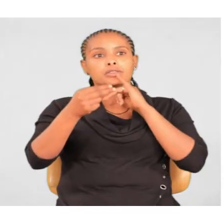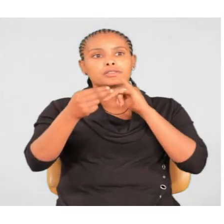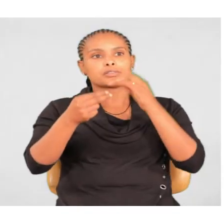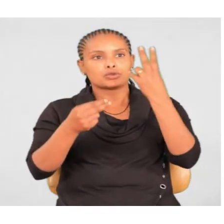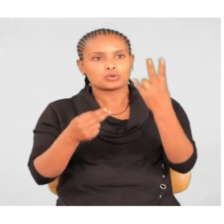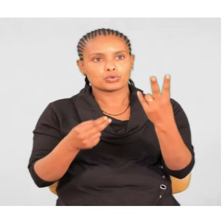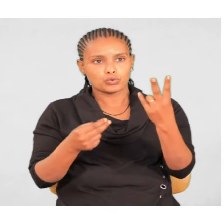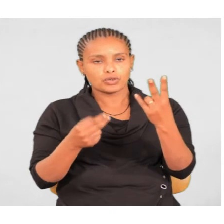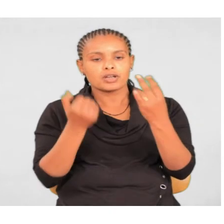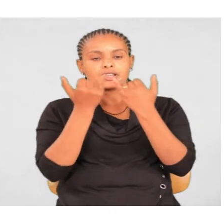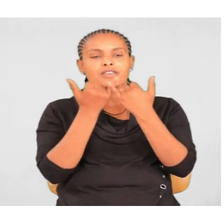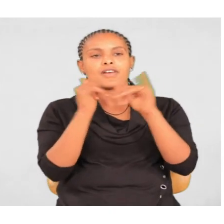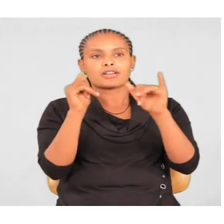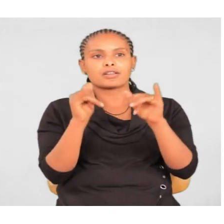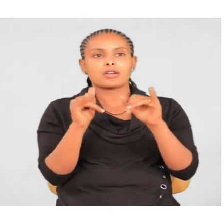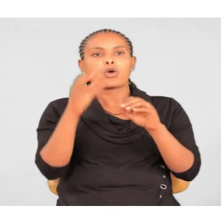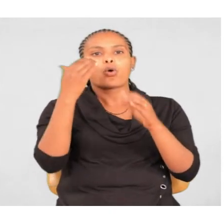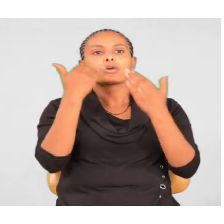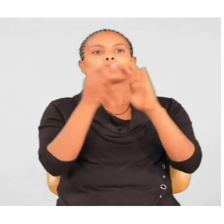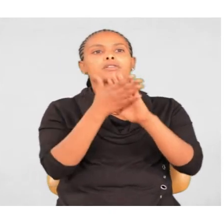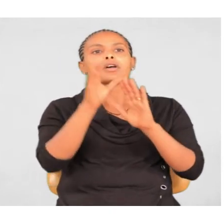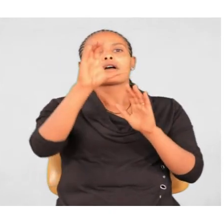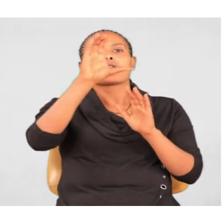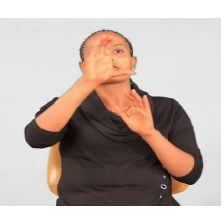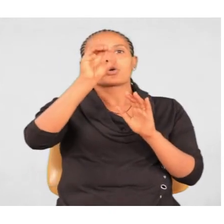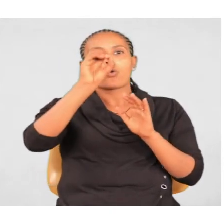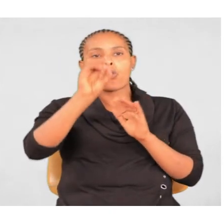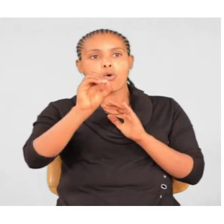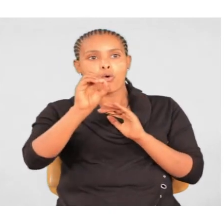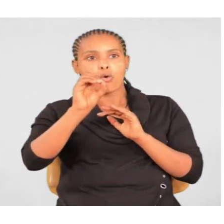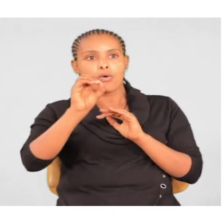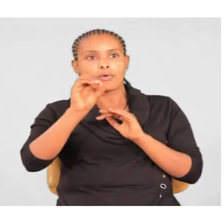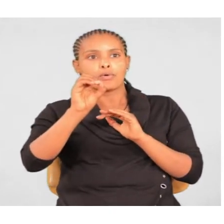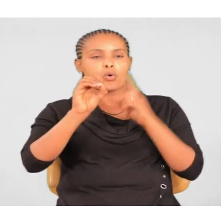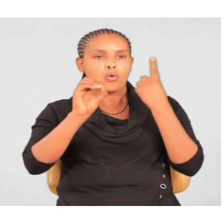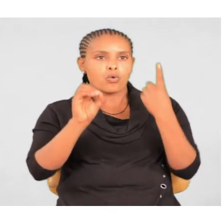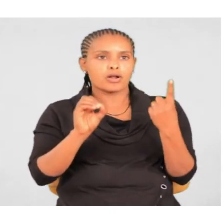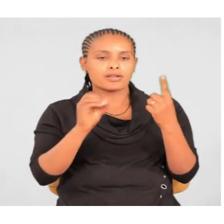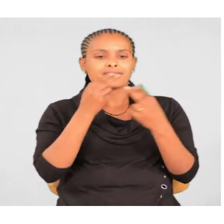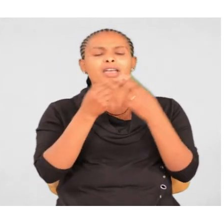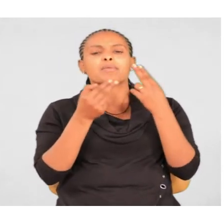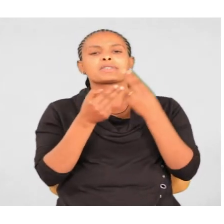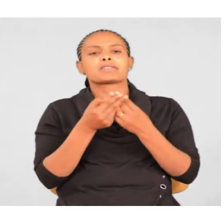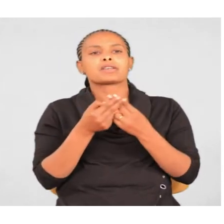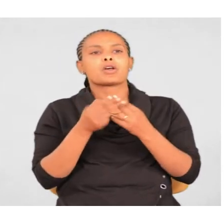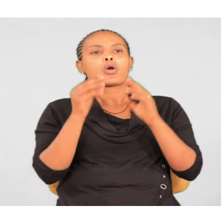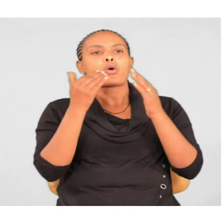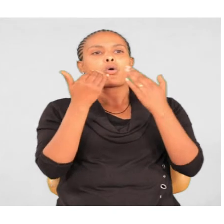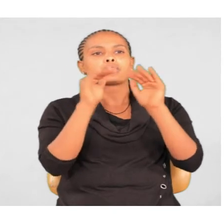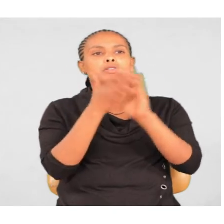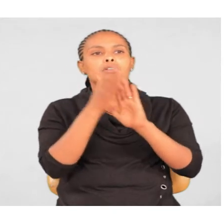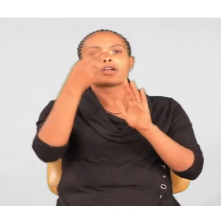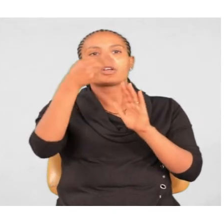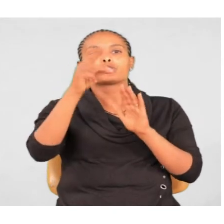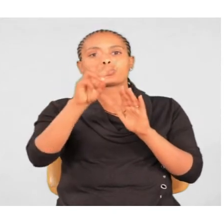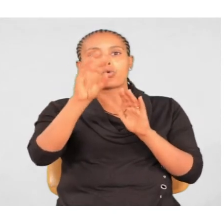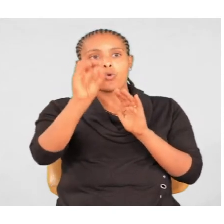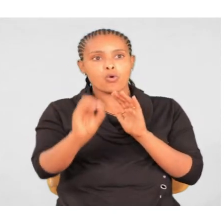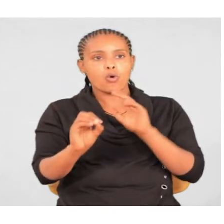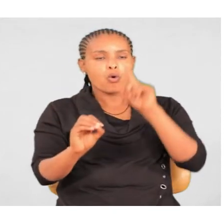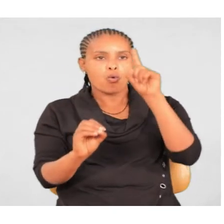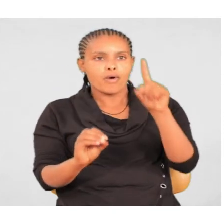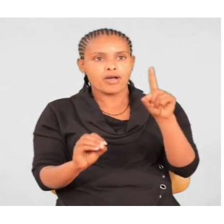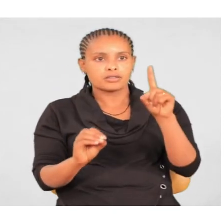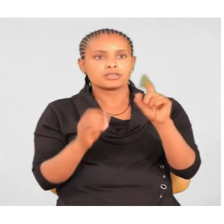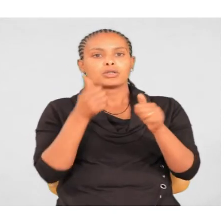is 2 divided by concentration of carbon monoxide, which is 1, times concentration of water is